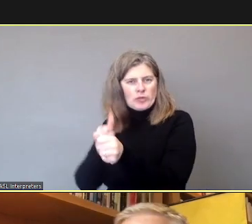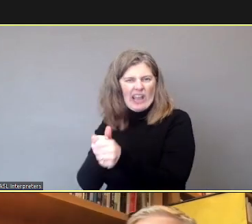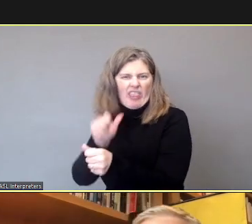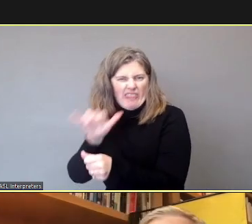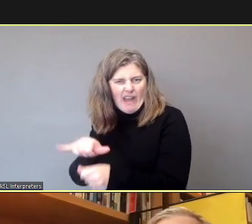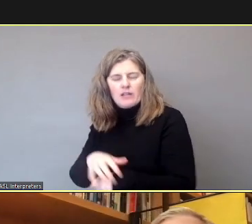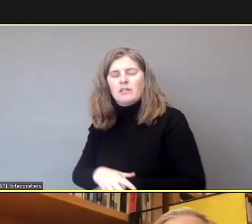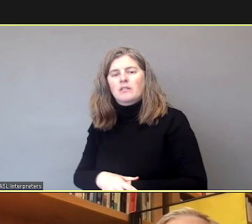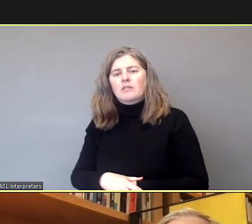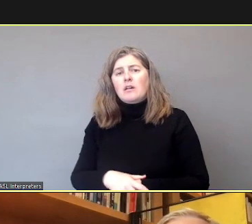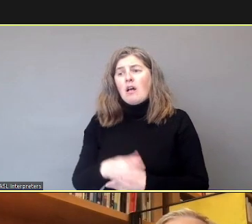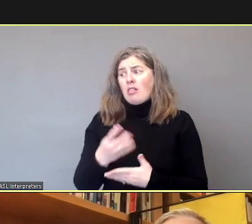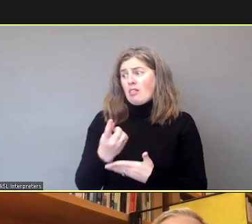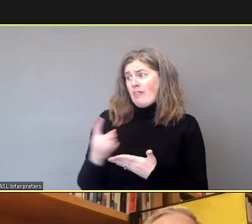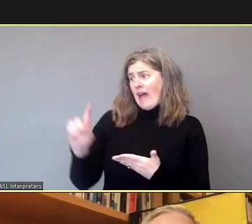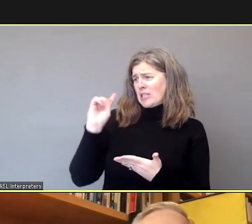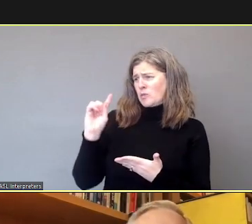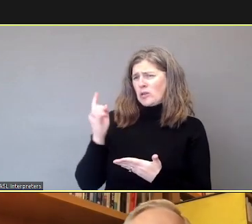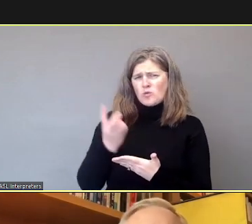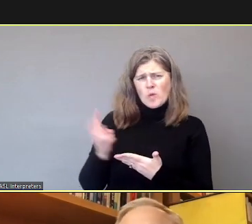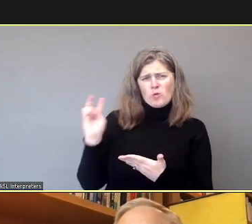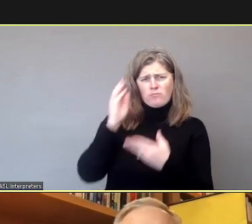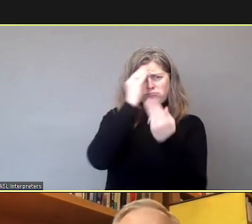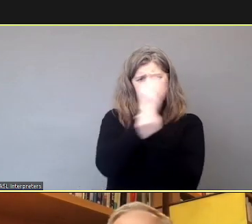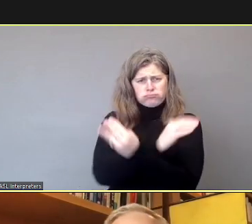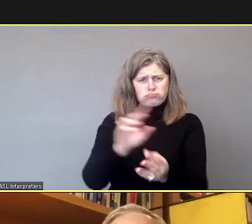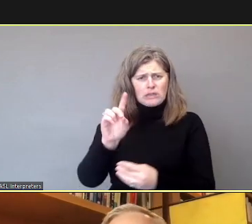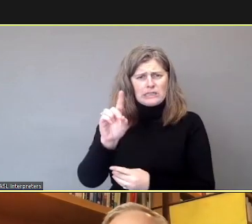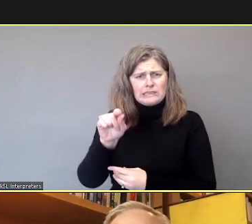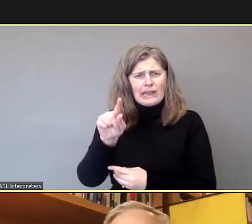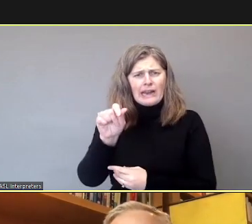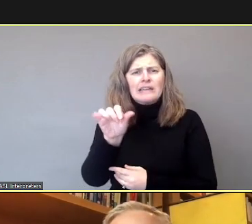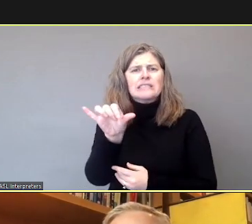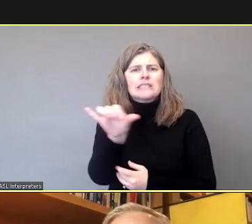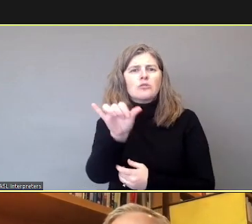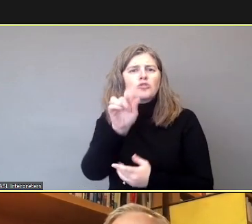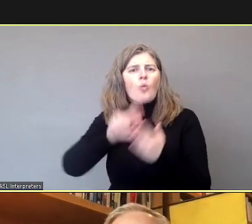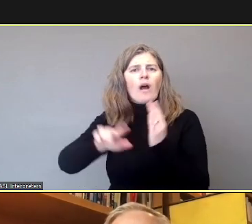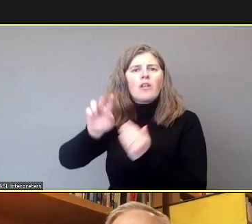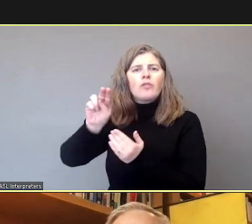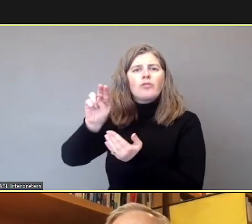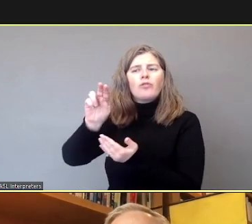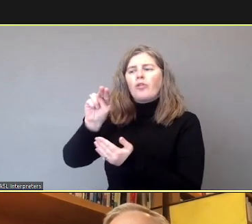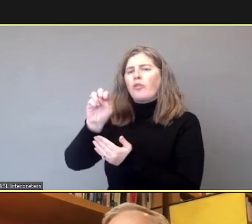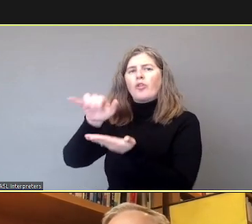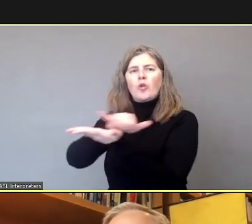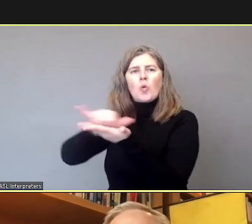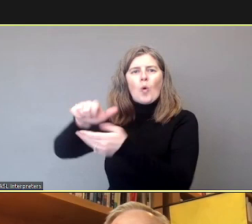shared a little bit of last week or 2 weeks ago was very similar to the New York Times. 10